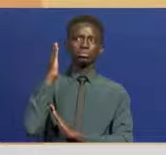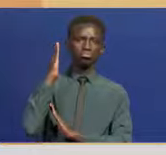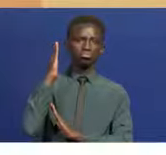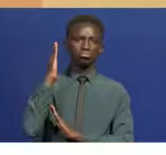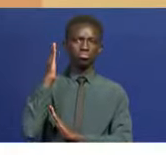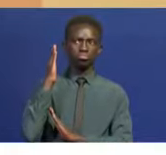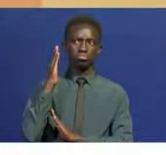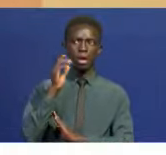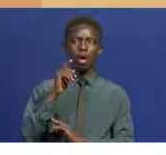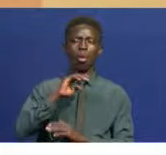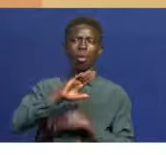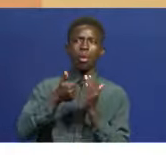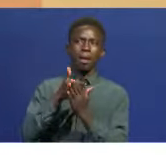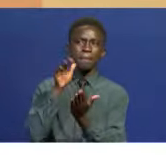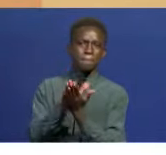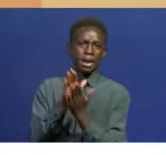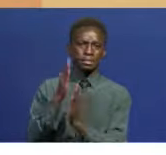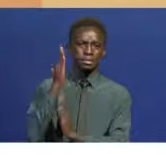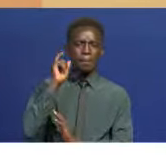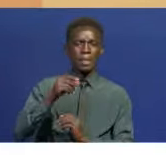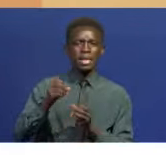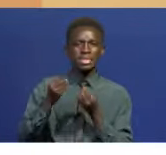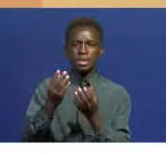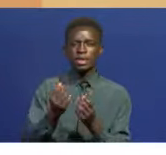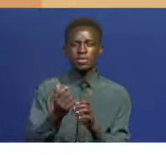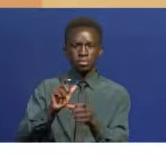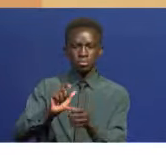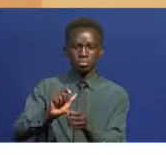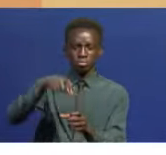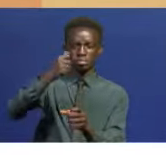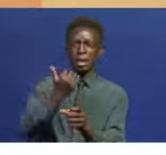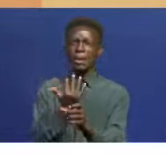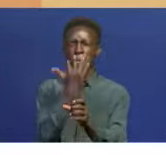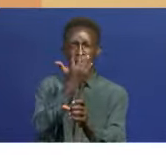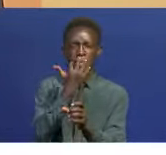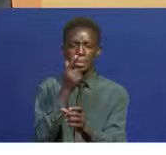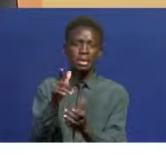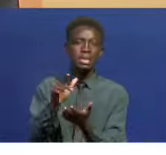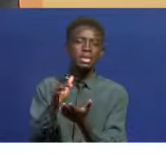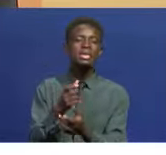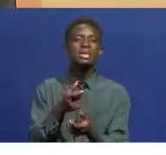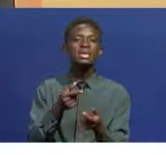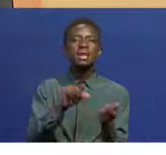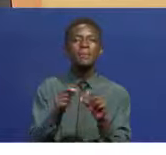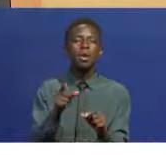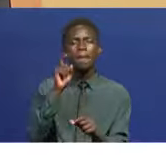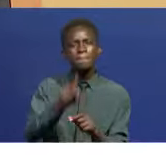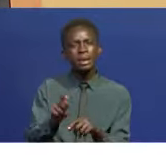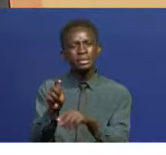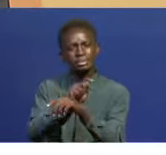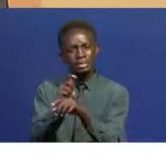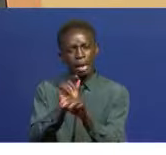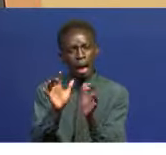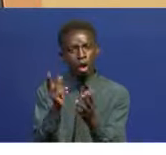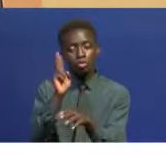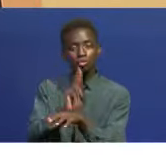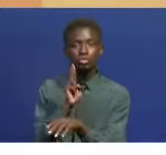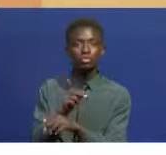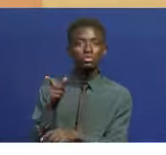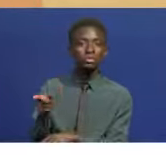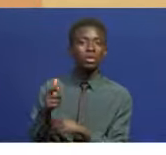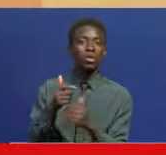give all bank guards something equivalent to a tear gas. We call it a chemical mace. And we had to train you on the usage of that chemical